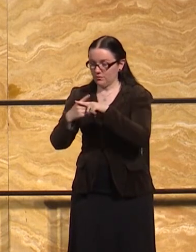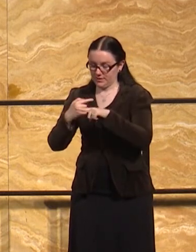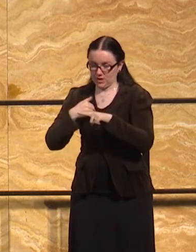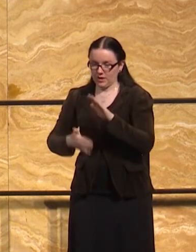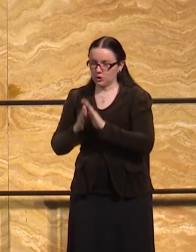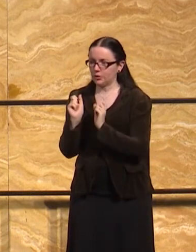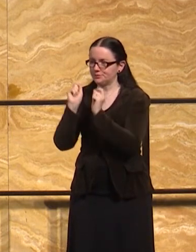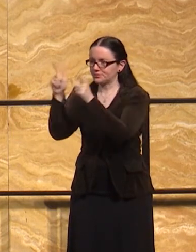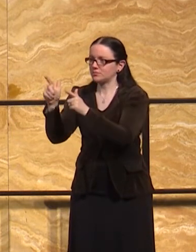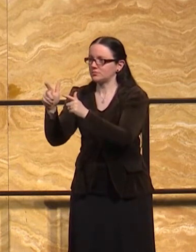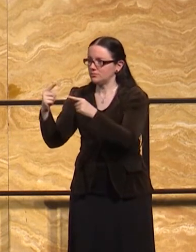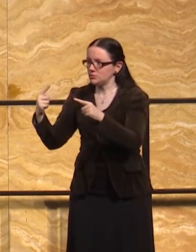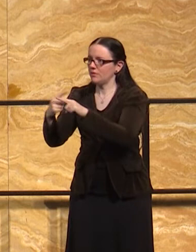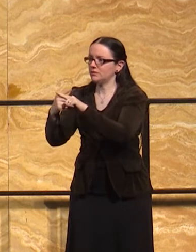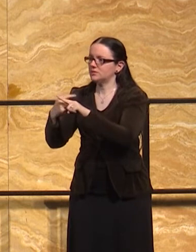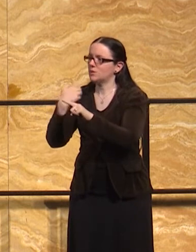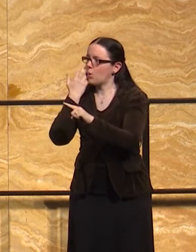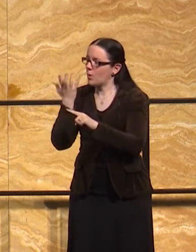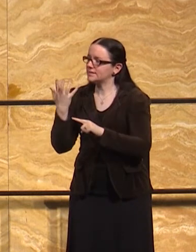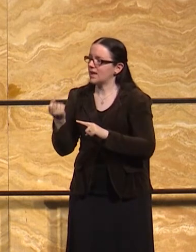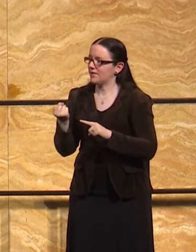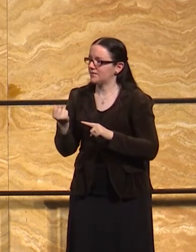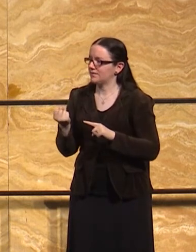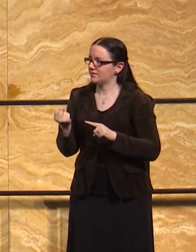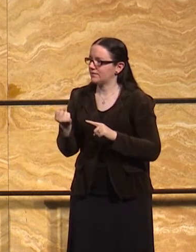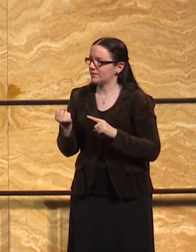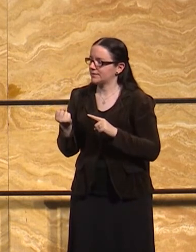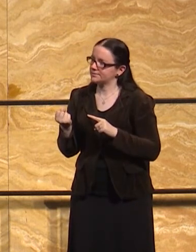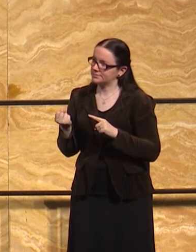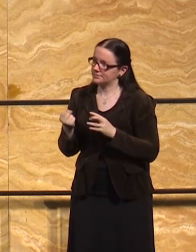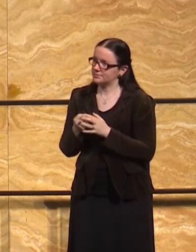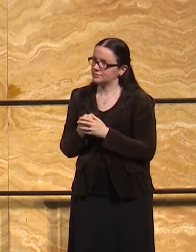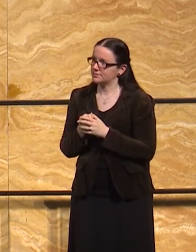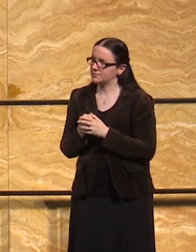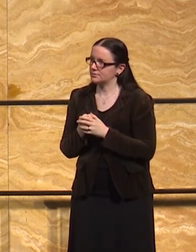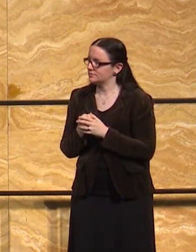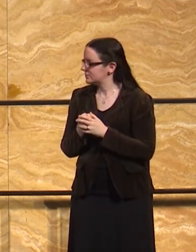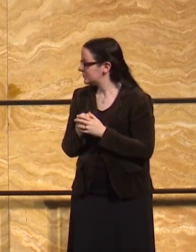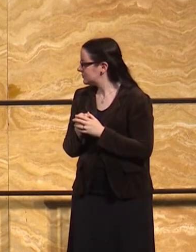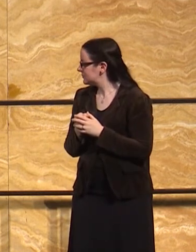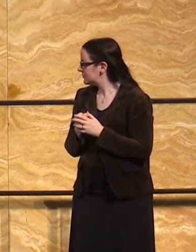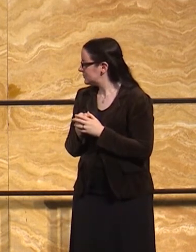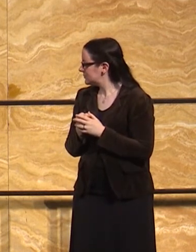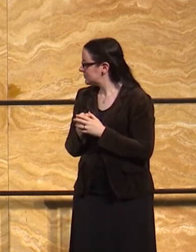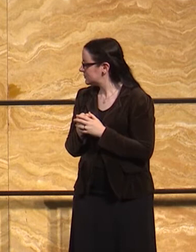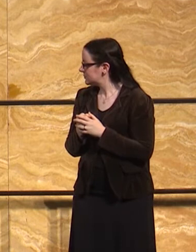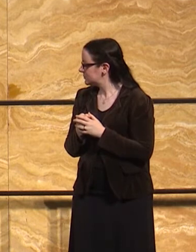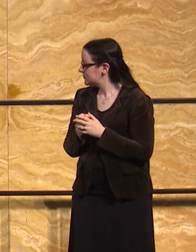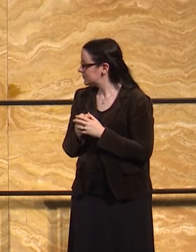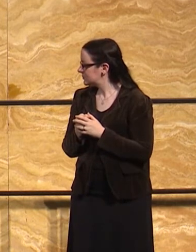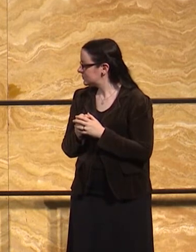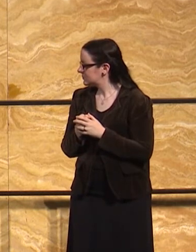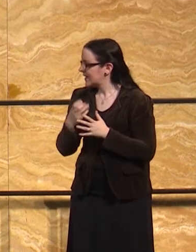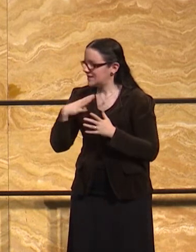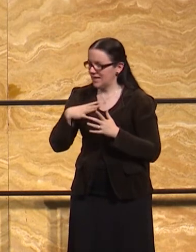almost always be some suggestion that you need to apply the sort of Balkan solution or some example